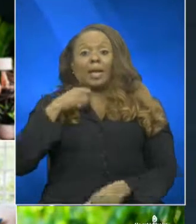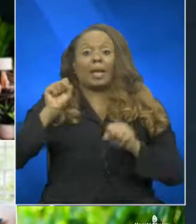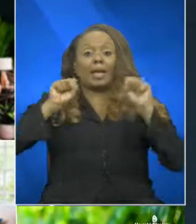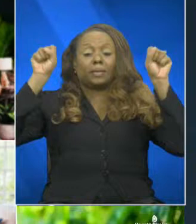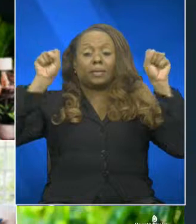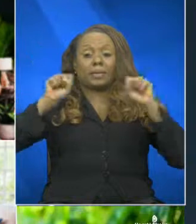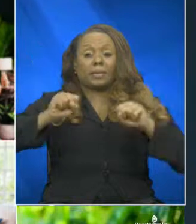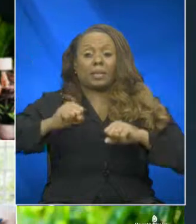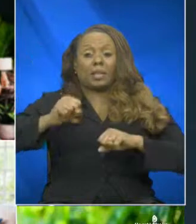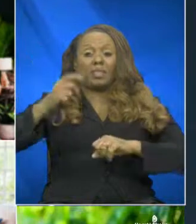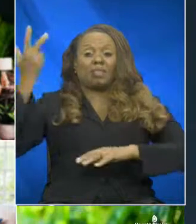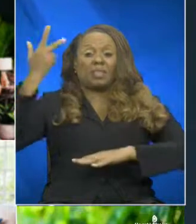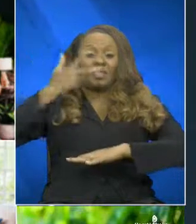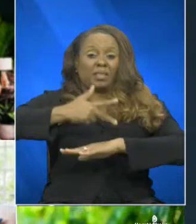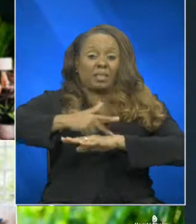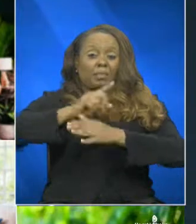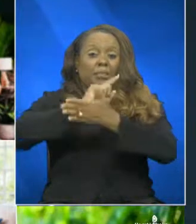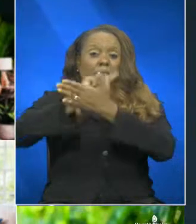3 times a week.